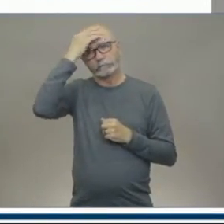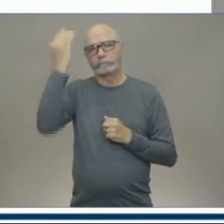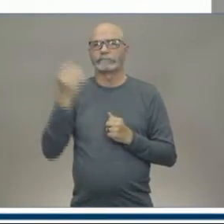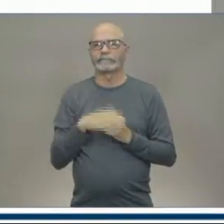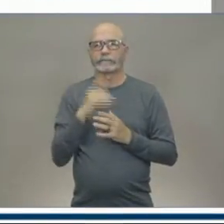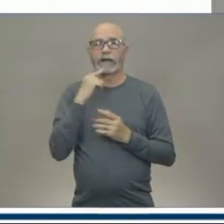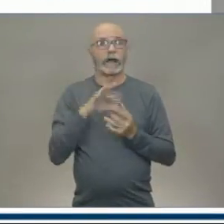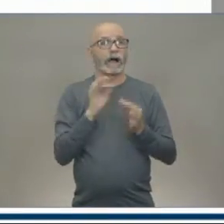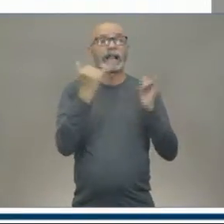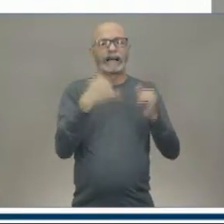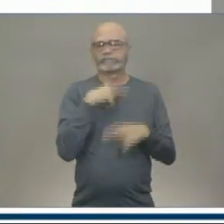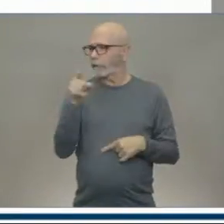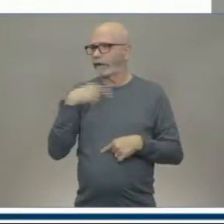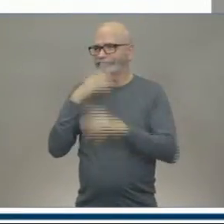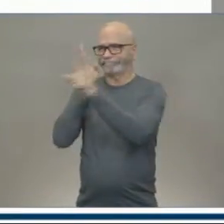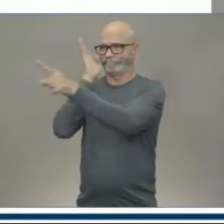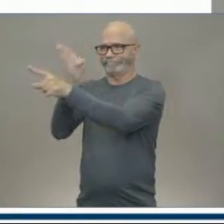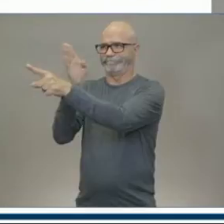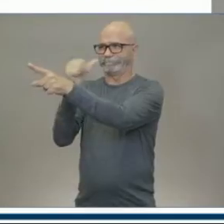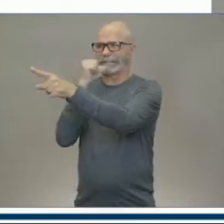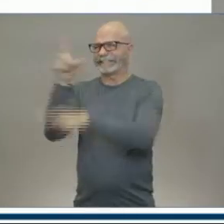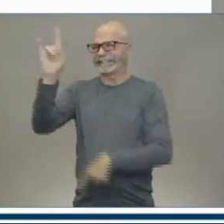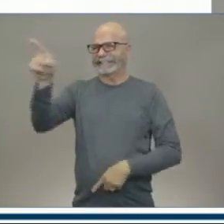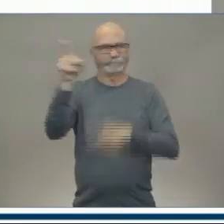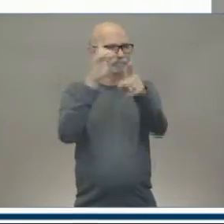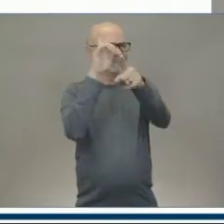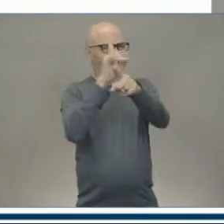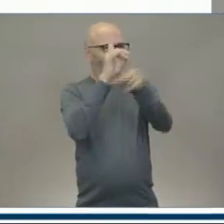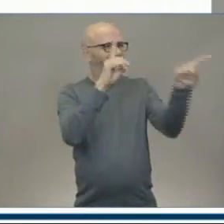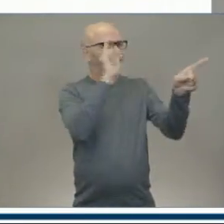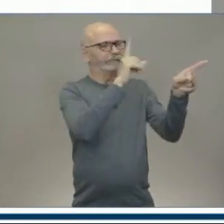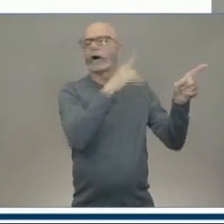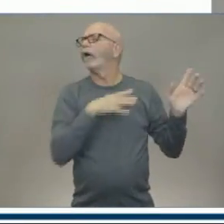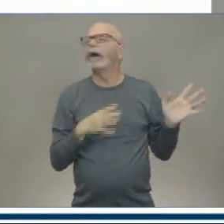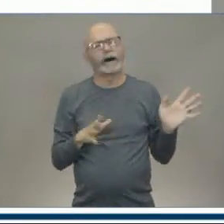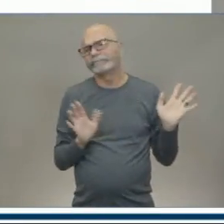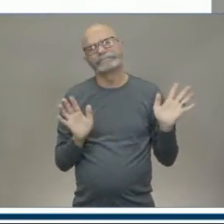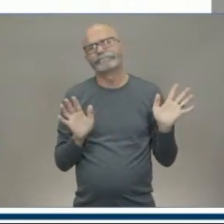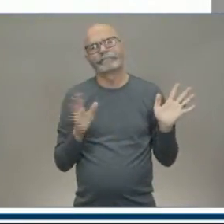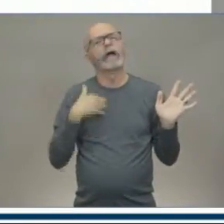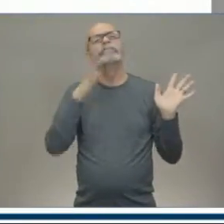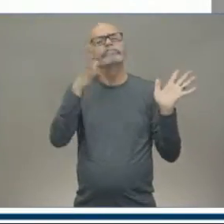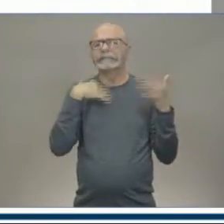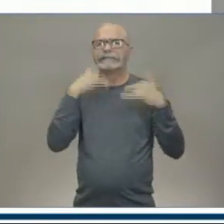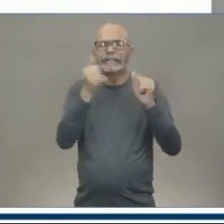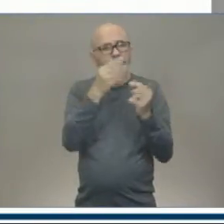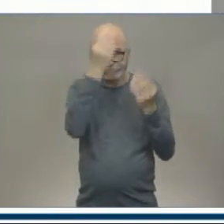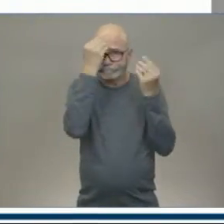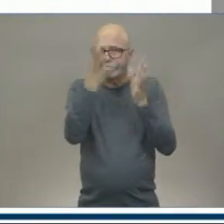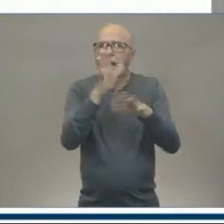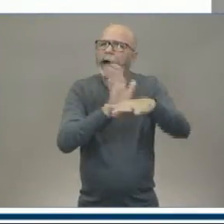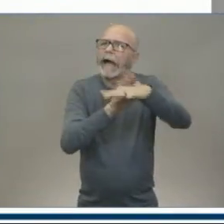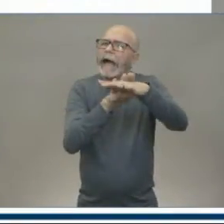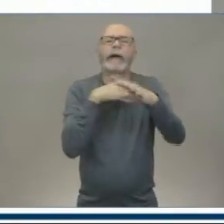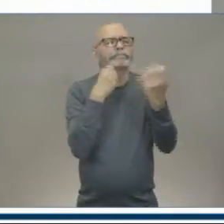restaurants, we are working to support them to make sure that we are able